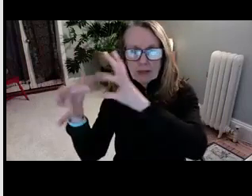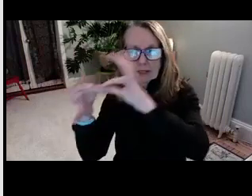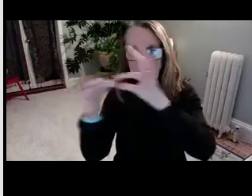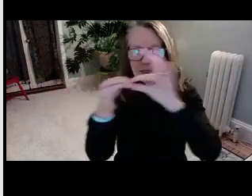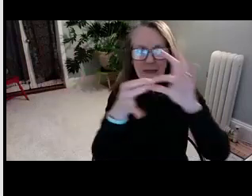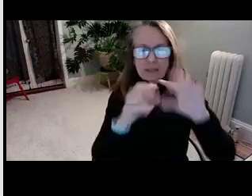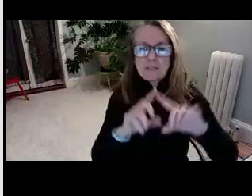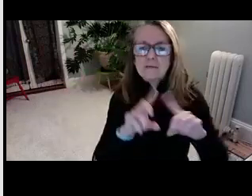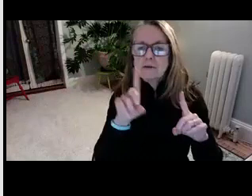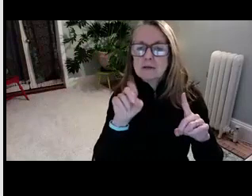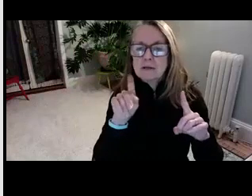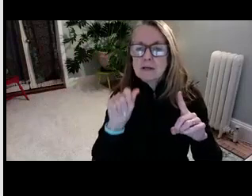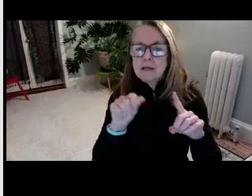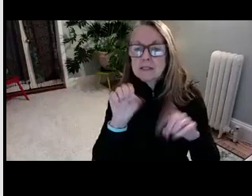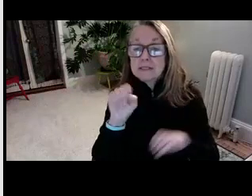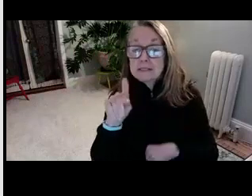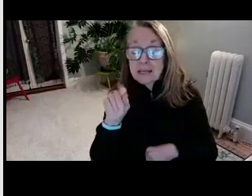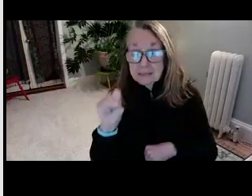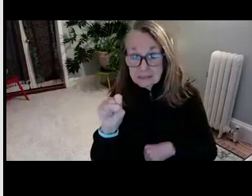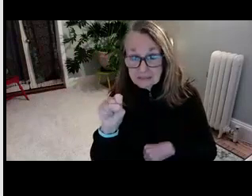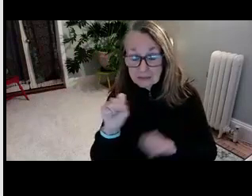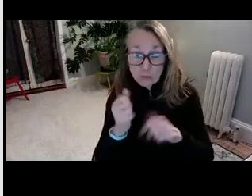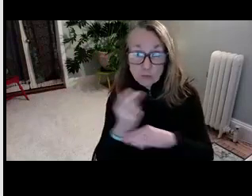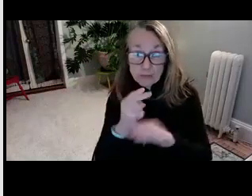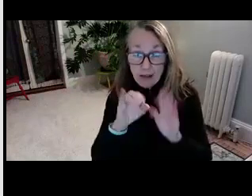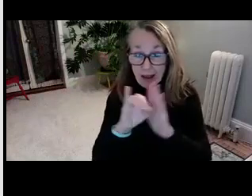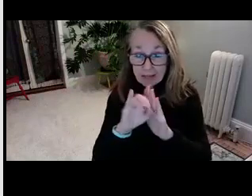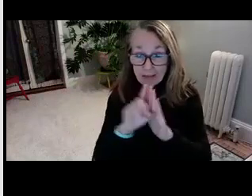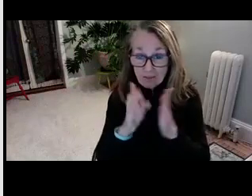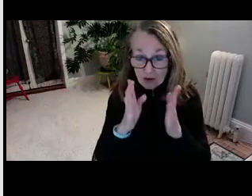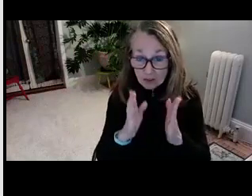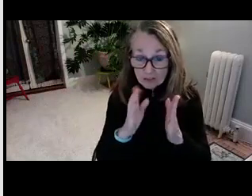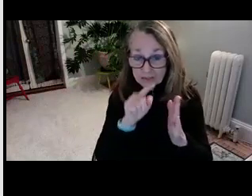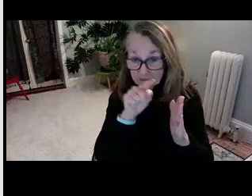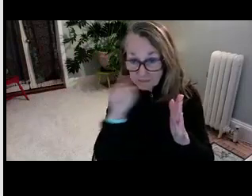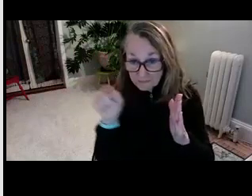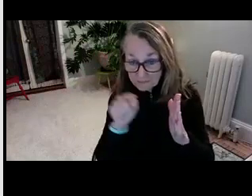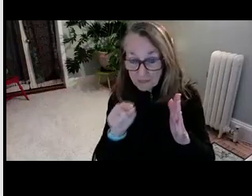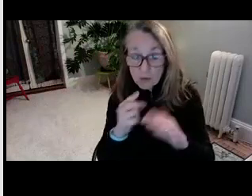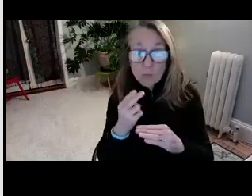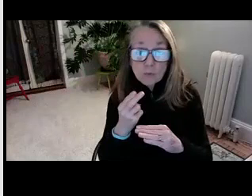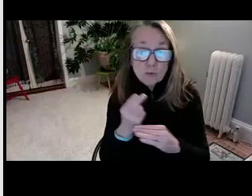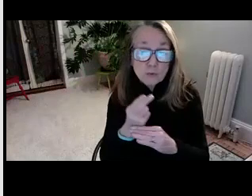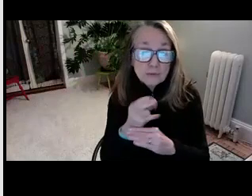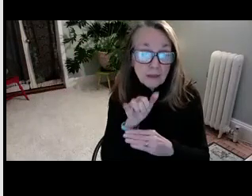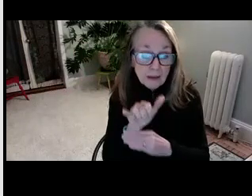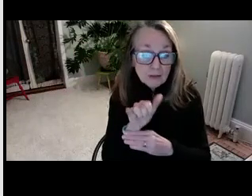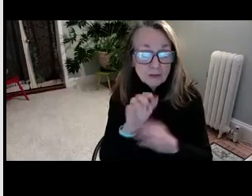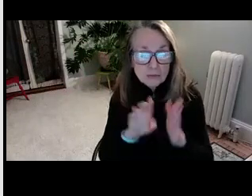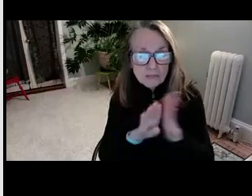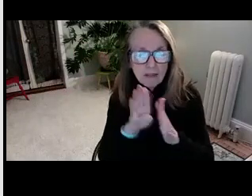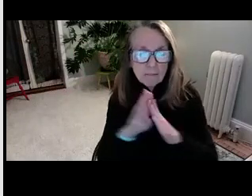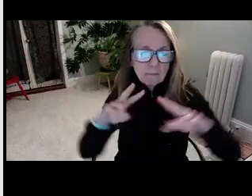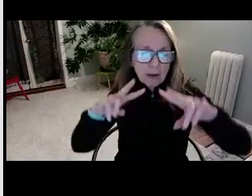that identifier and then use that to come to develop our analyses